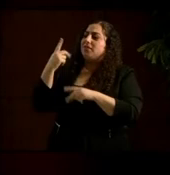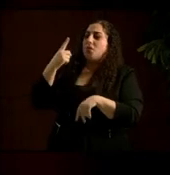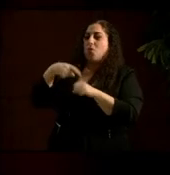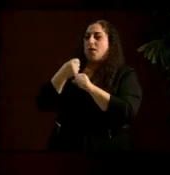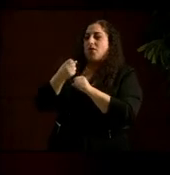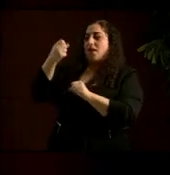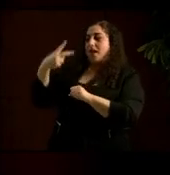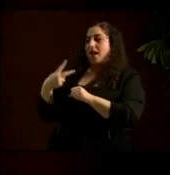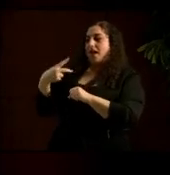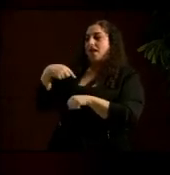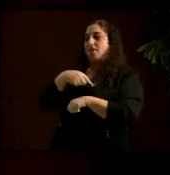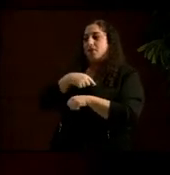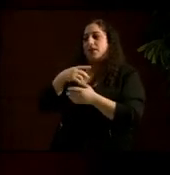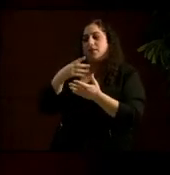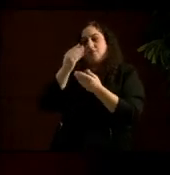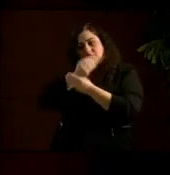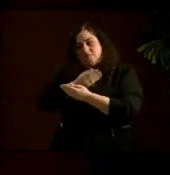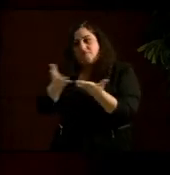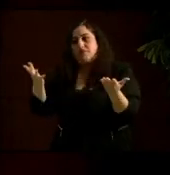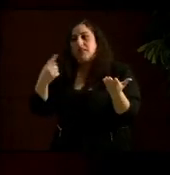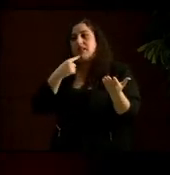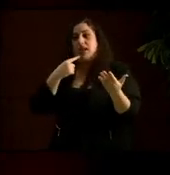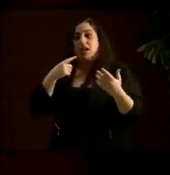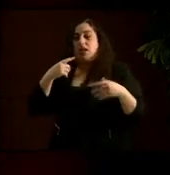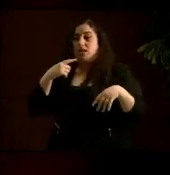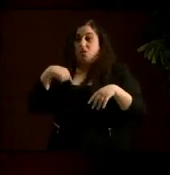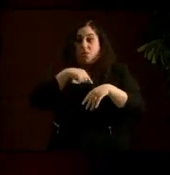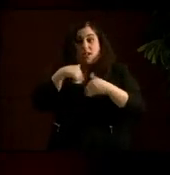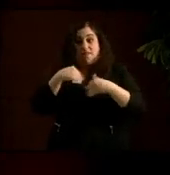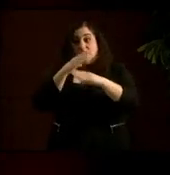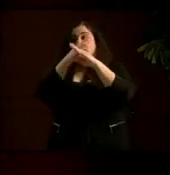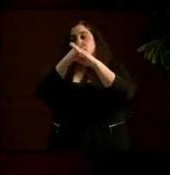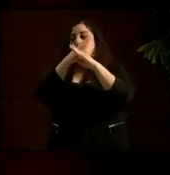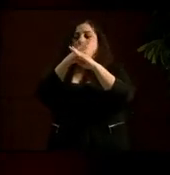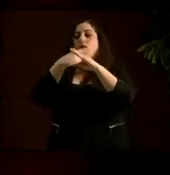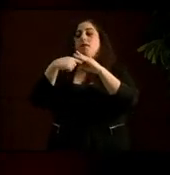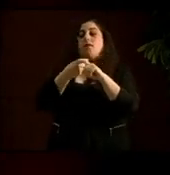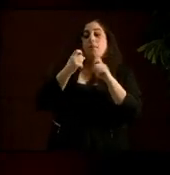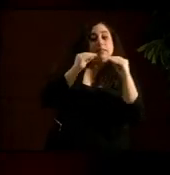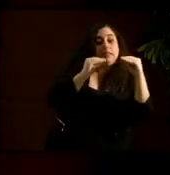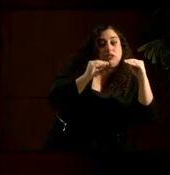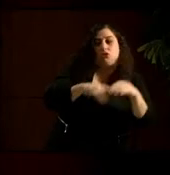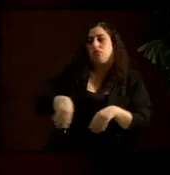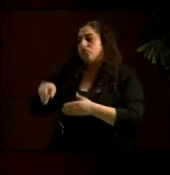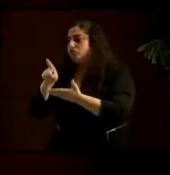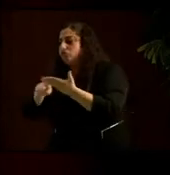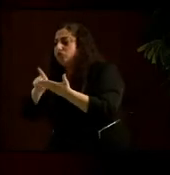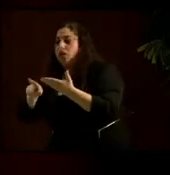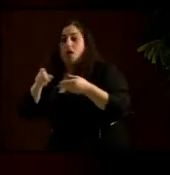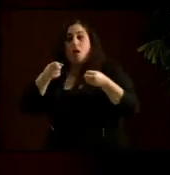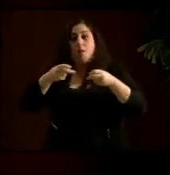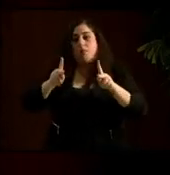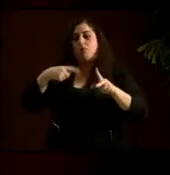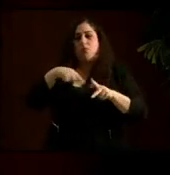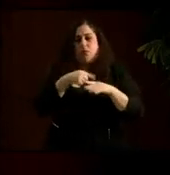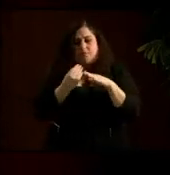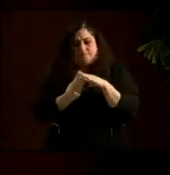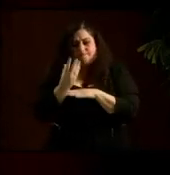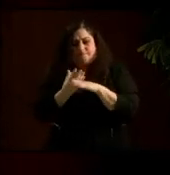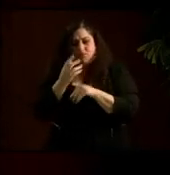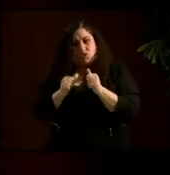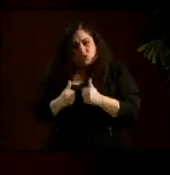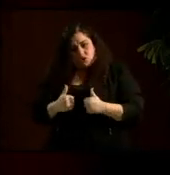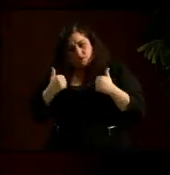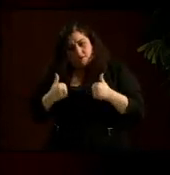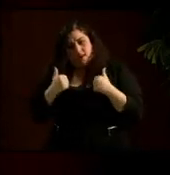willingness to collectively break down barriers in teaching and research allowed us to survive and thrive during this period. We embraced